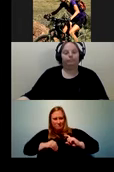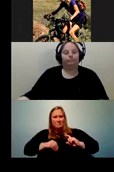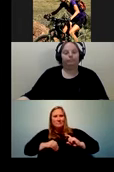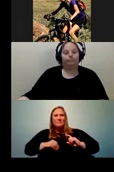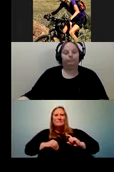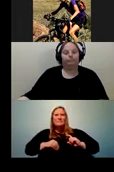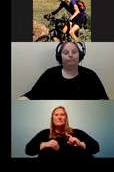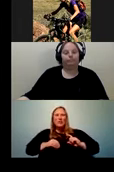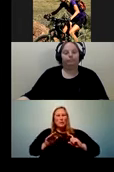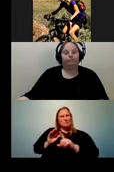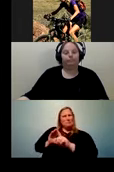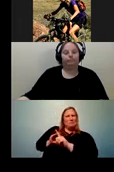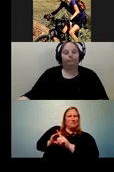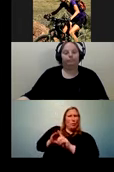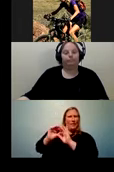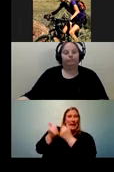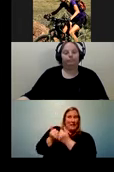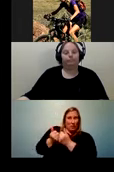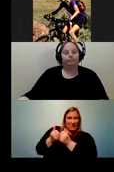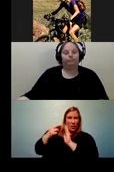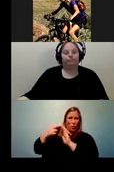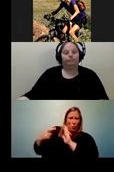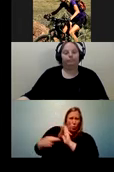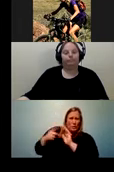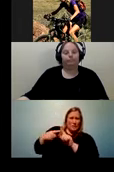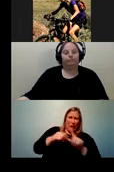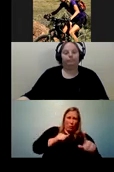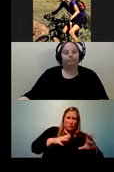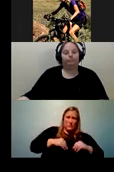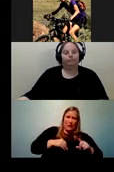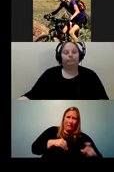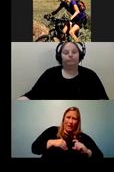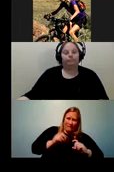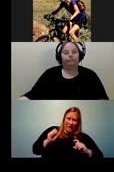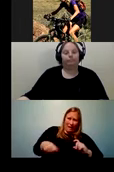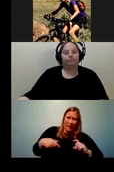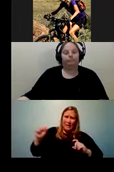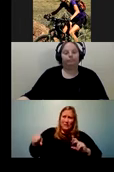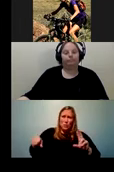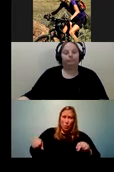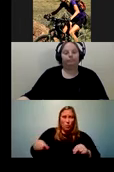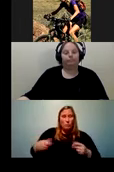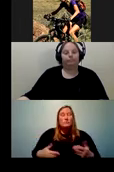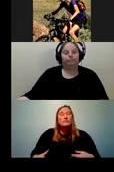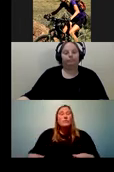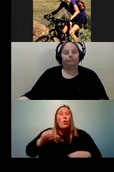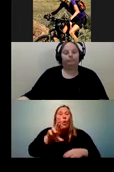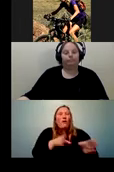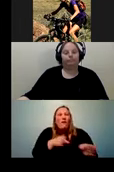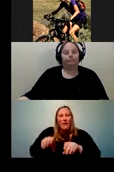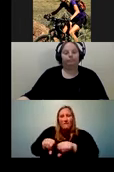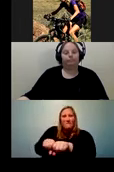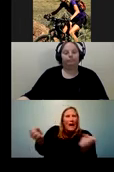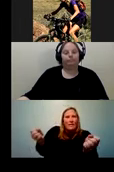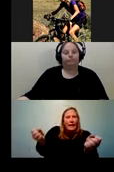with your agency to find out what the rules are around that. A violation would be taking things further. So instead of attending